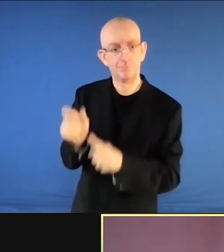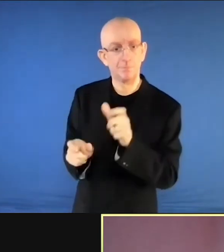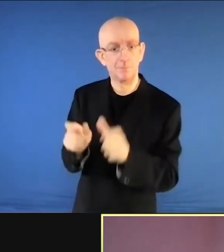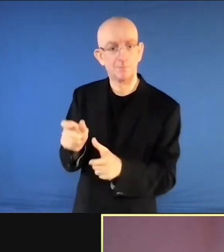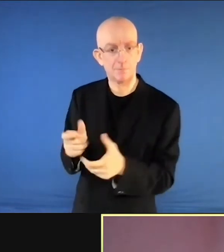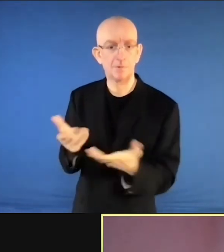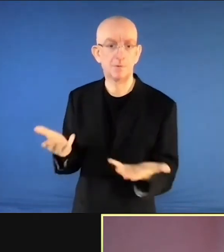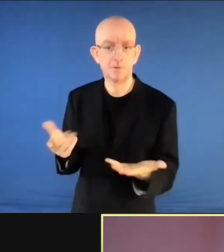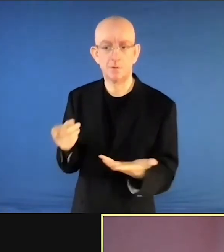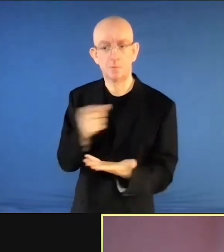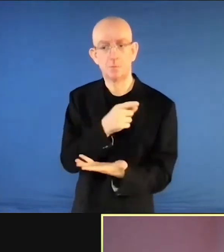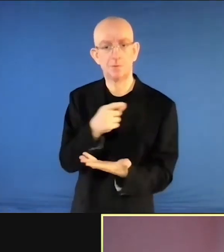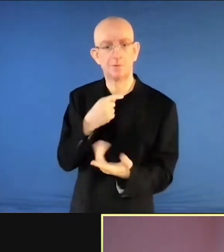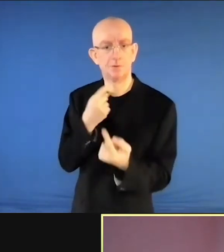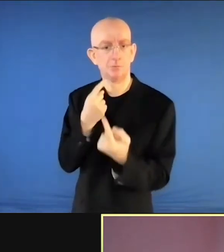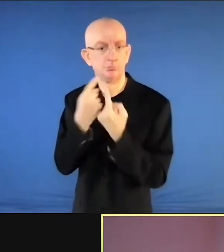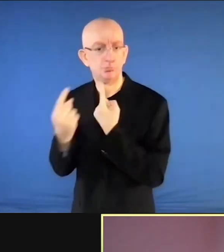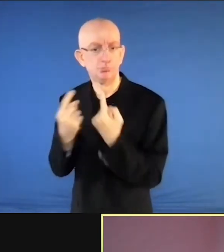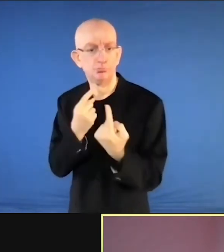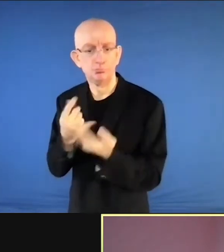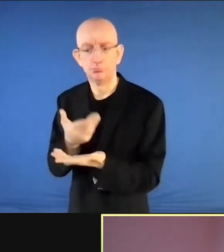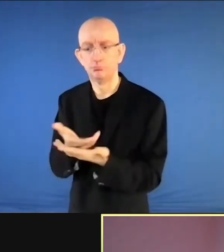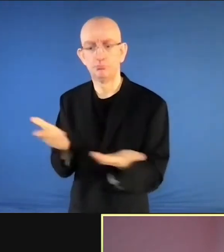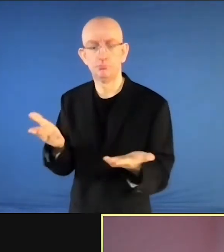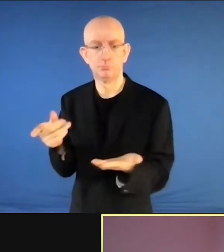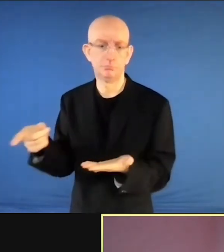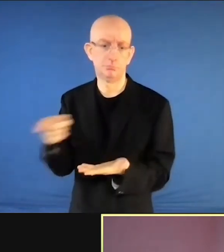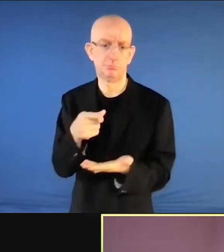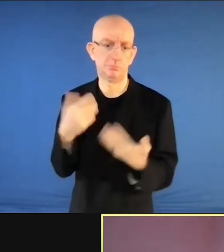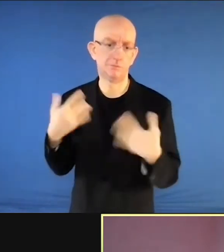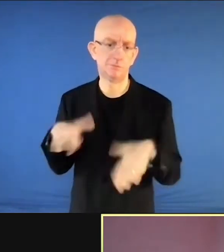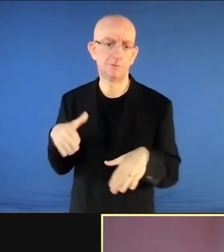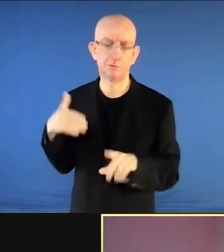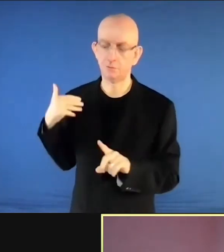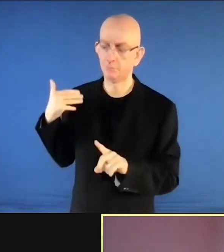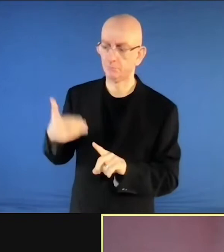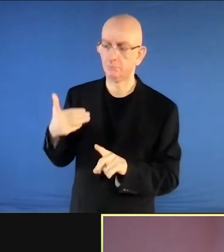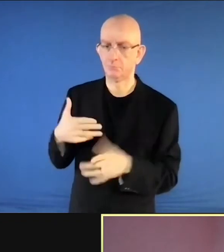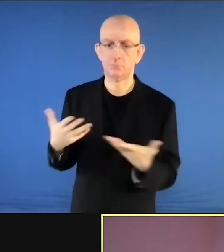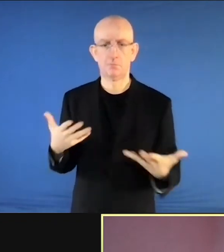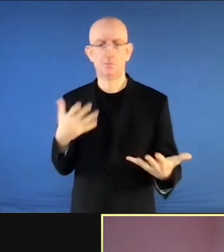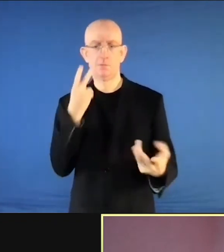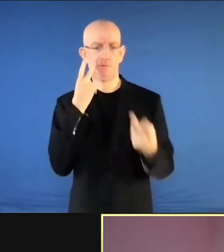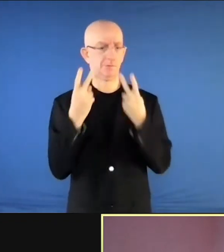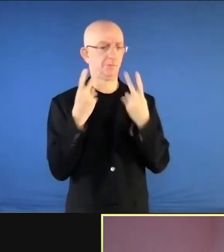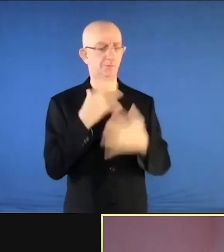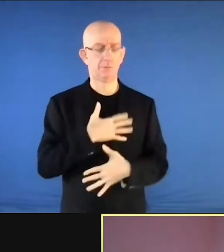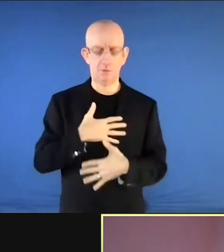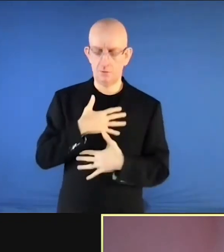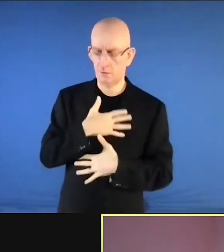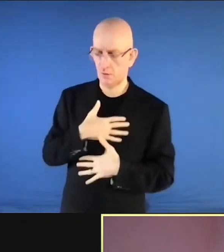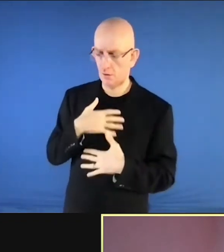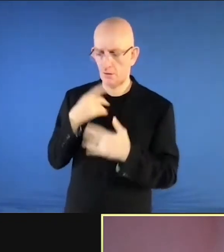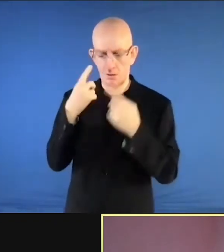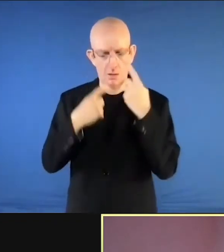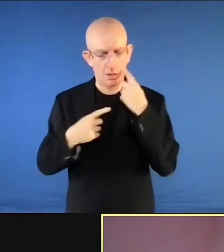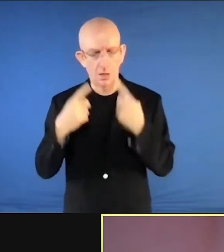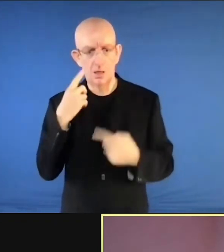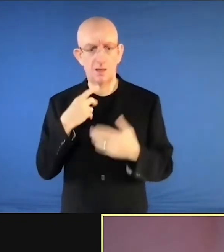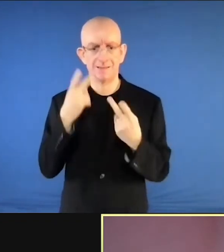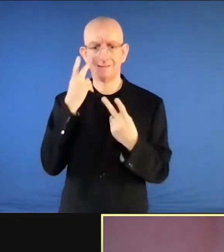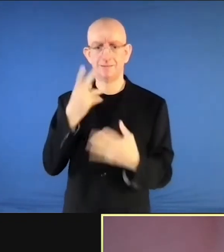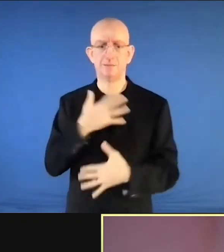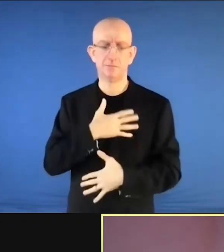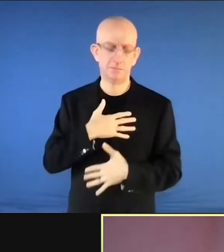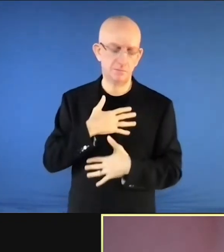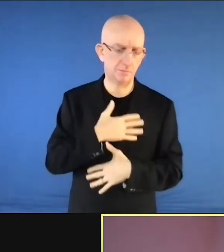through different types of trauma. They may have a very sensitive status. Indeed,